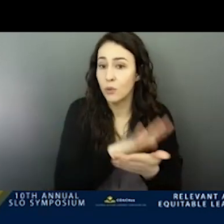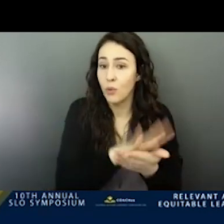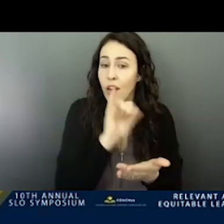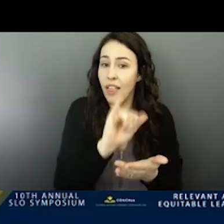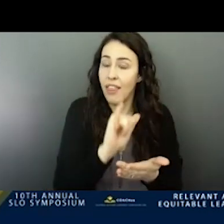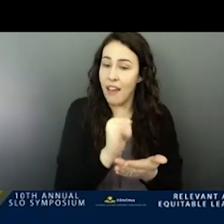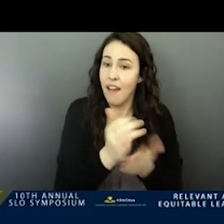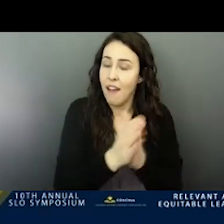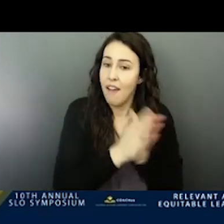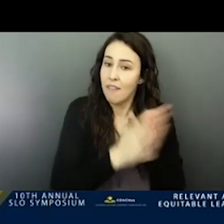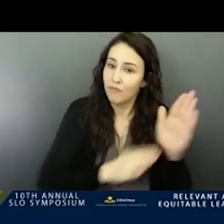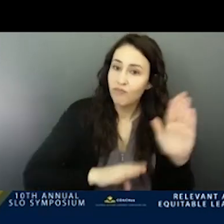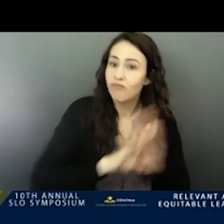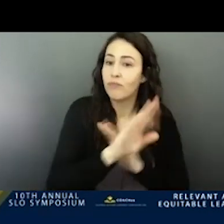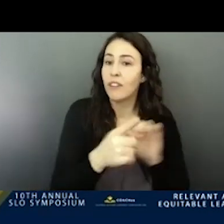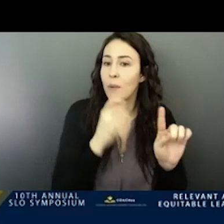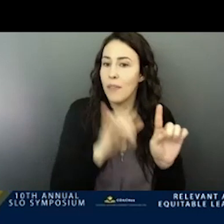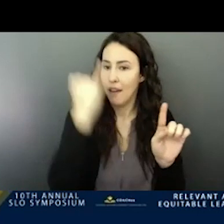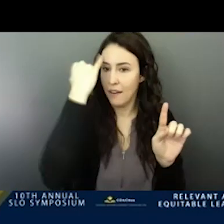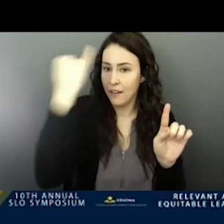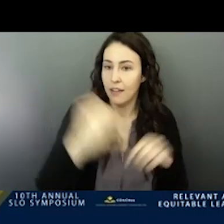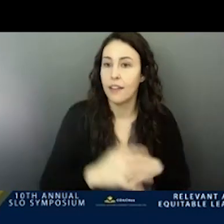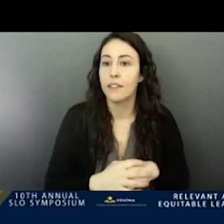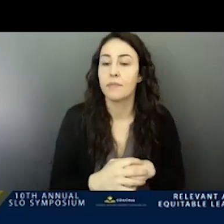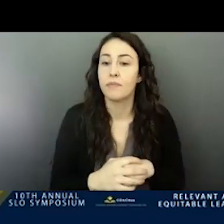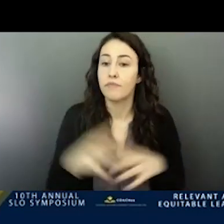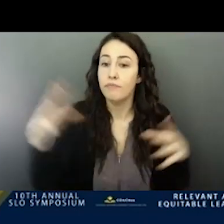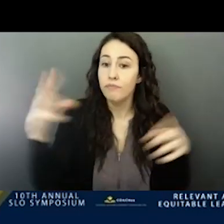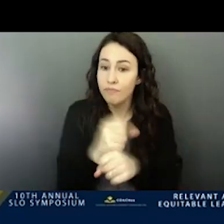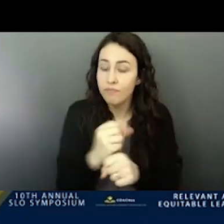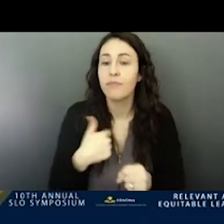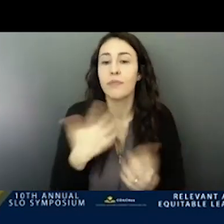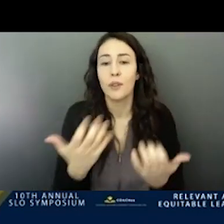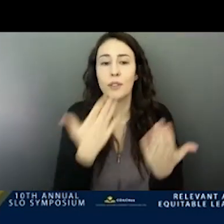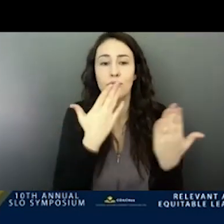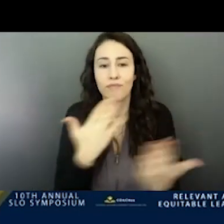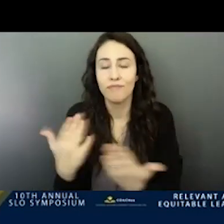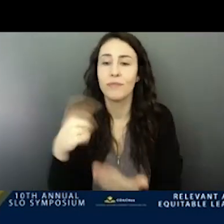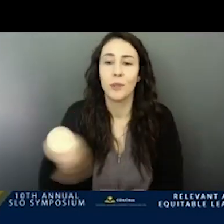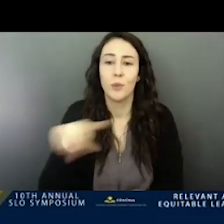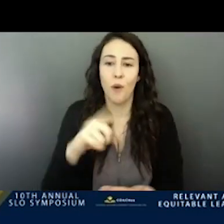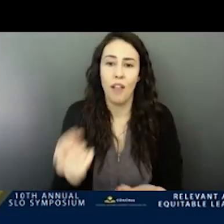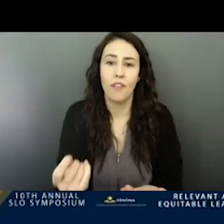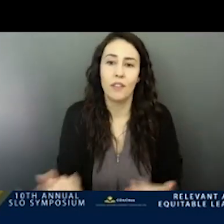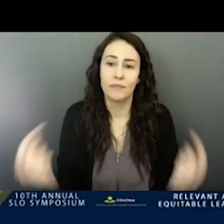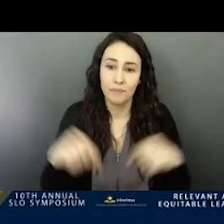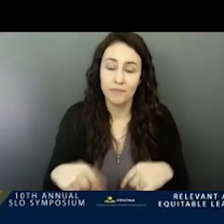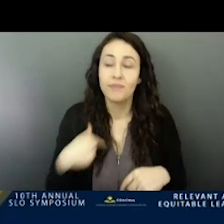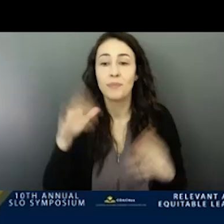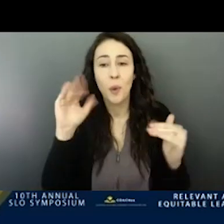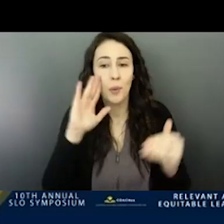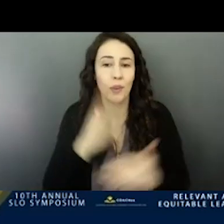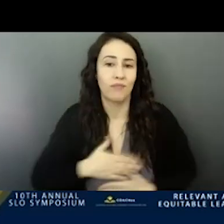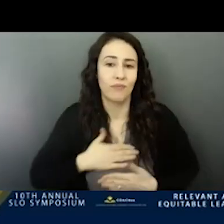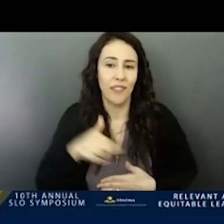idea. In conclusion, I would like to thank you all for being here, and I hope that you will enjoy the symposium